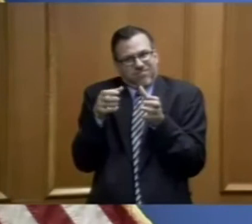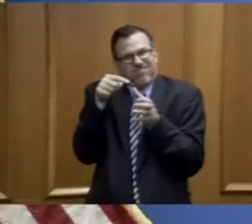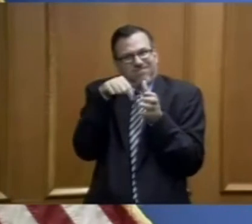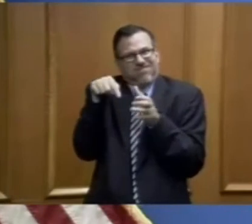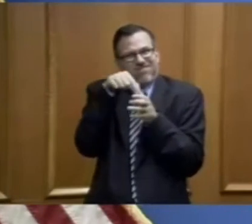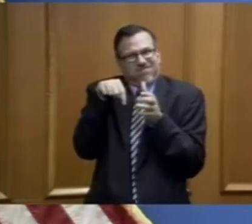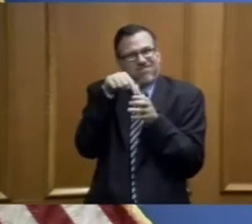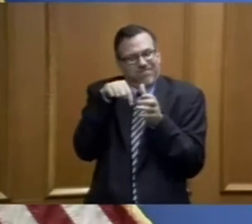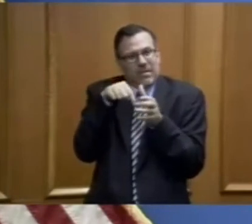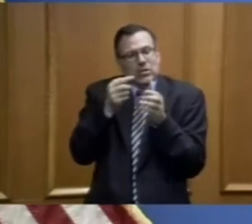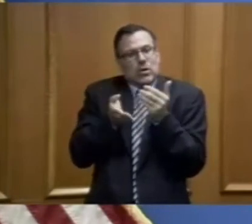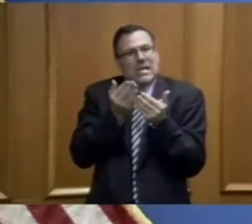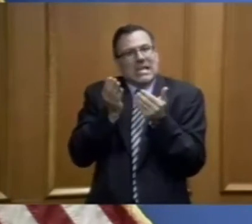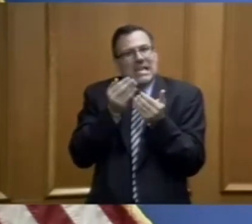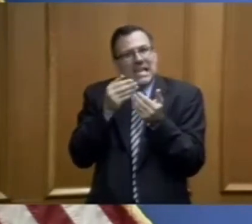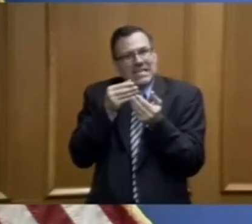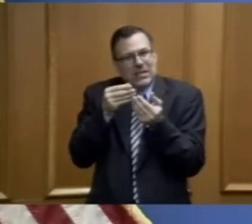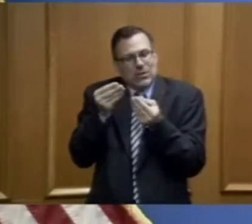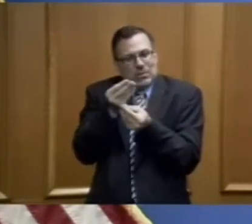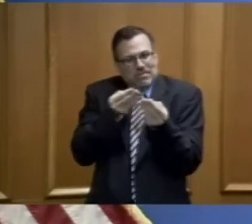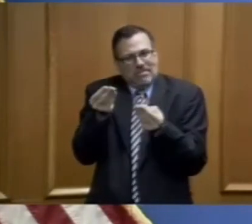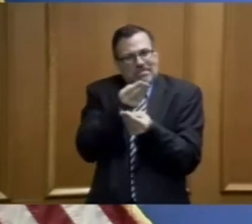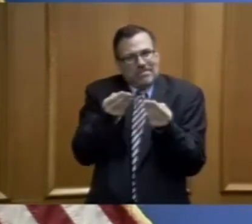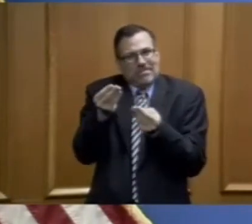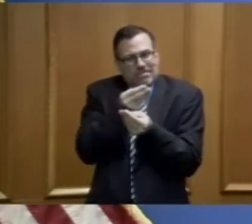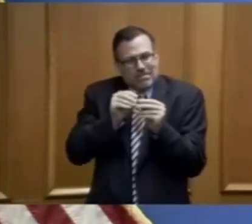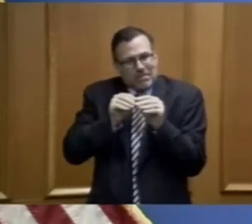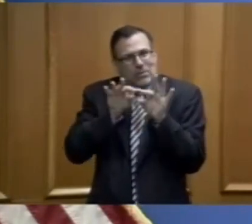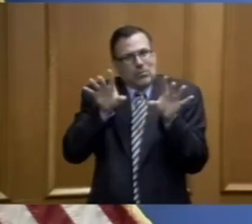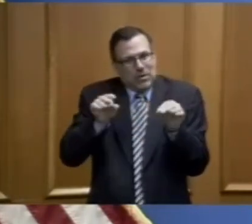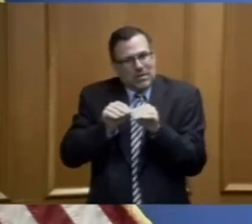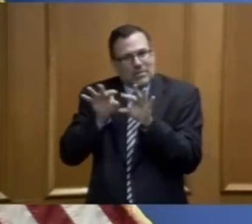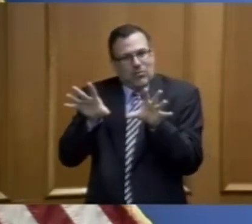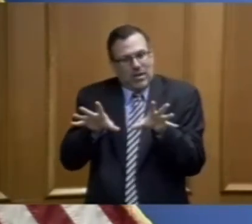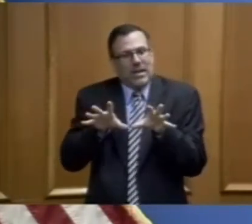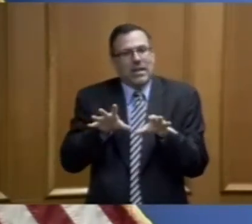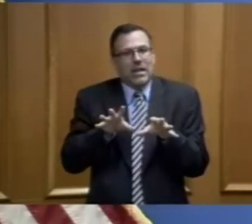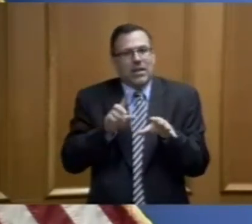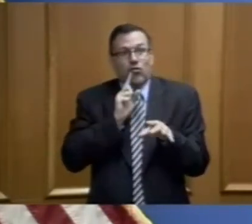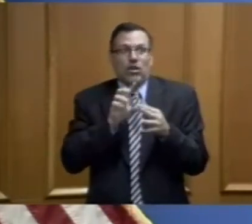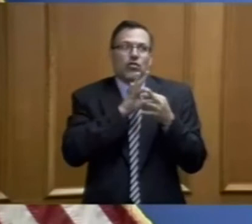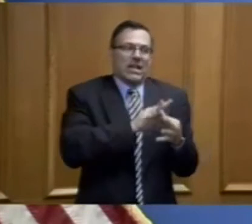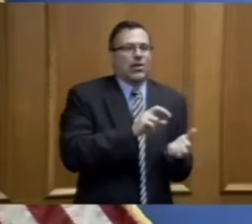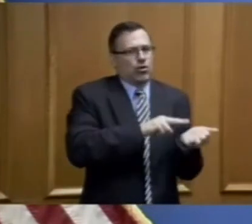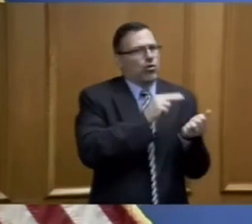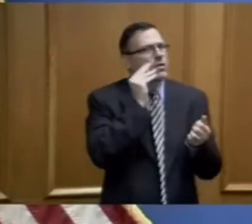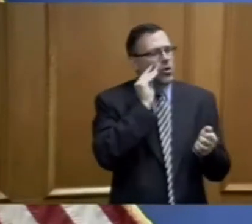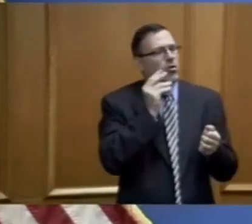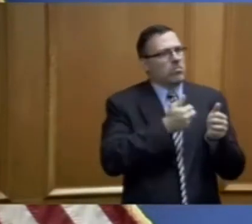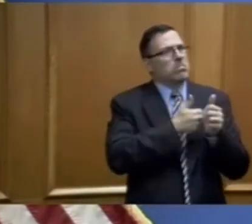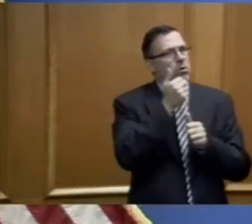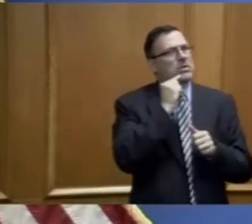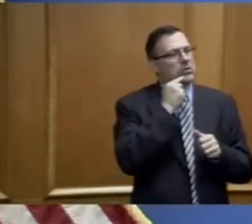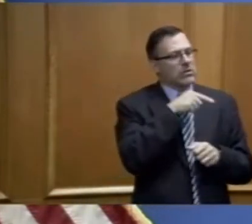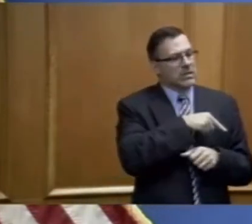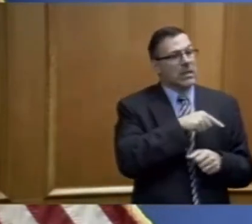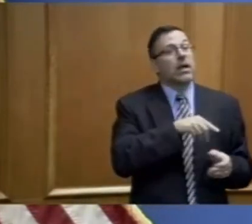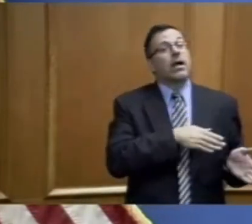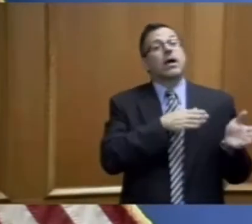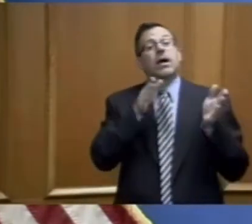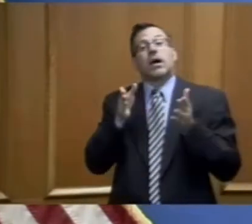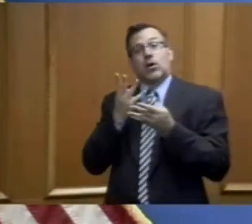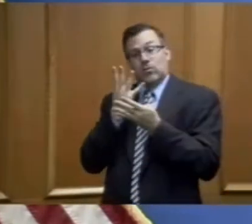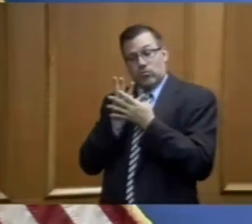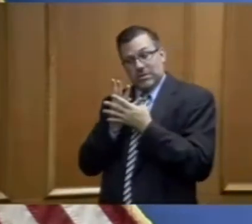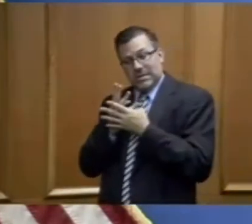of them getting the disease could be very severe, particularly on the nursing home side of things. So in the prisons specifically,